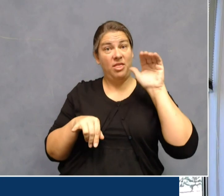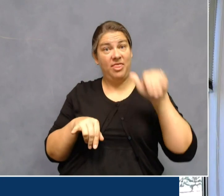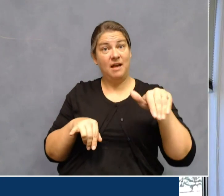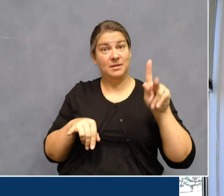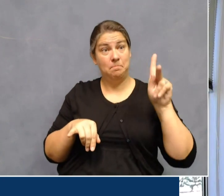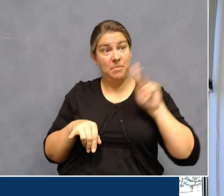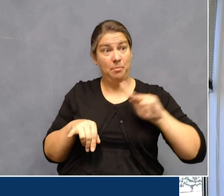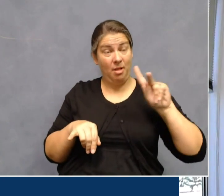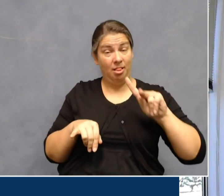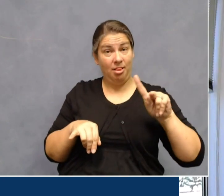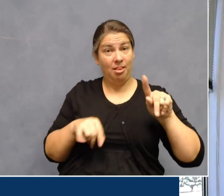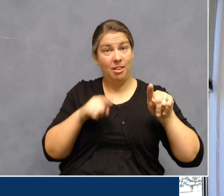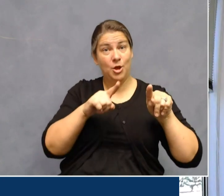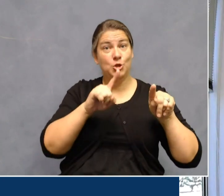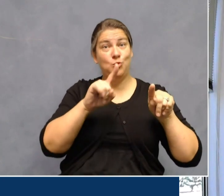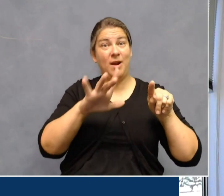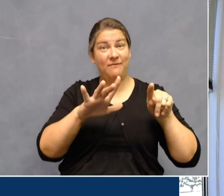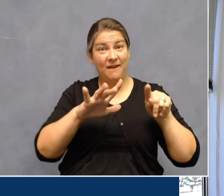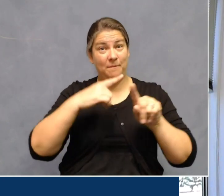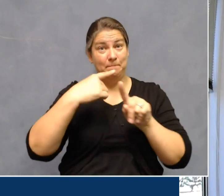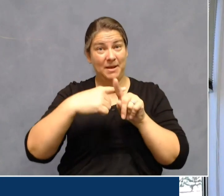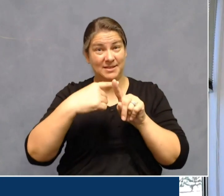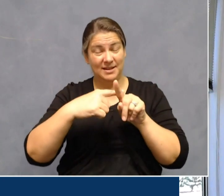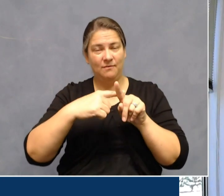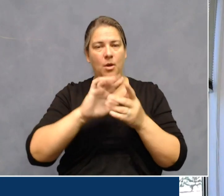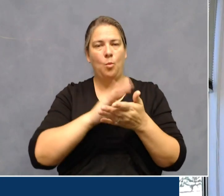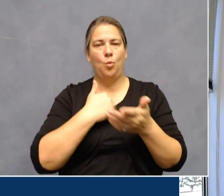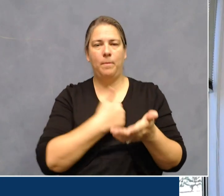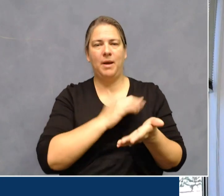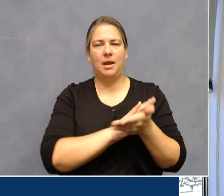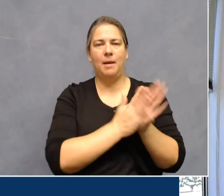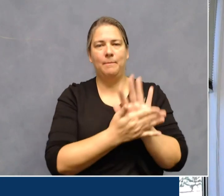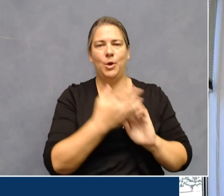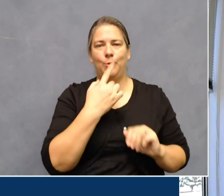red category by the federal government's measurement.